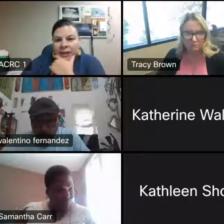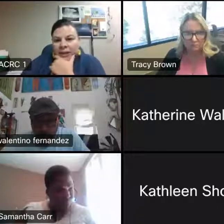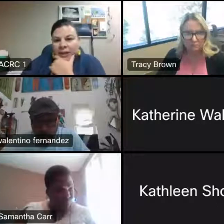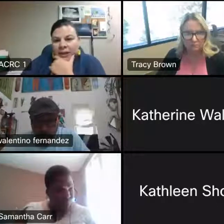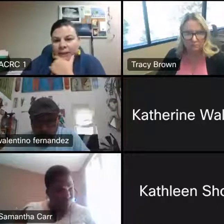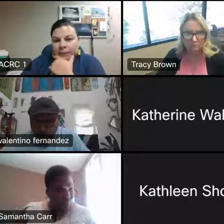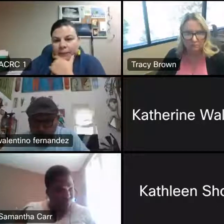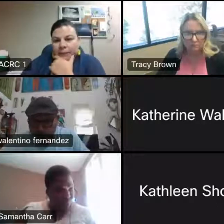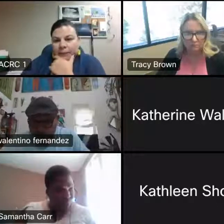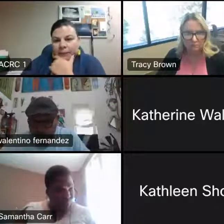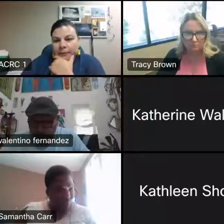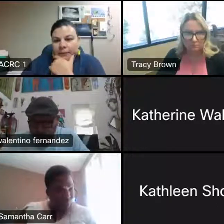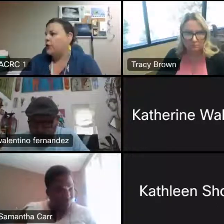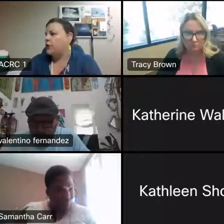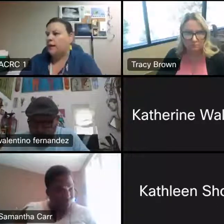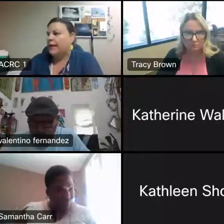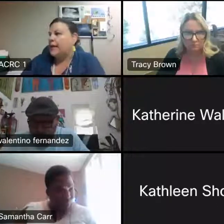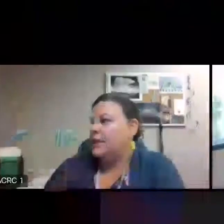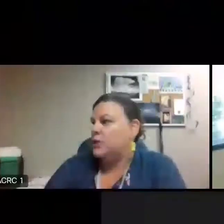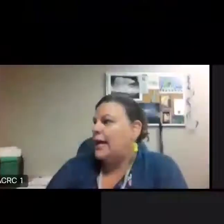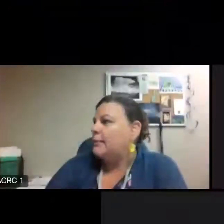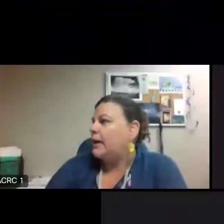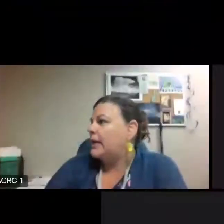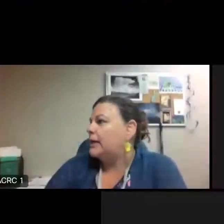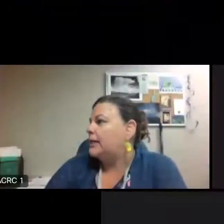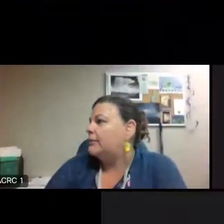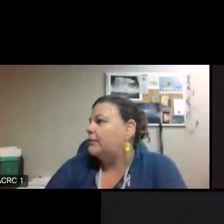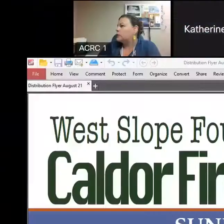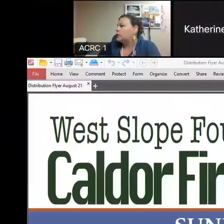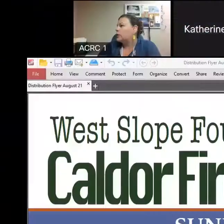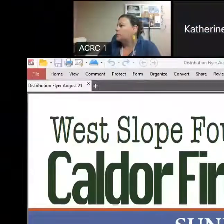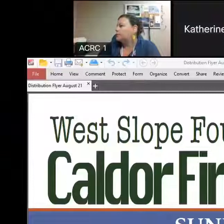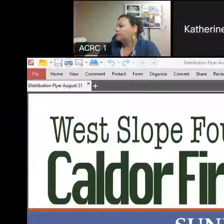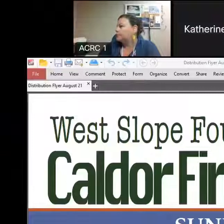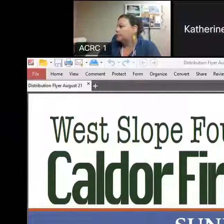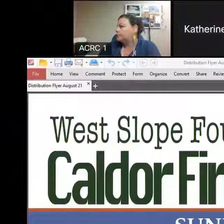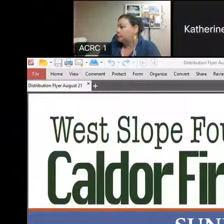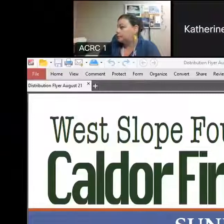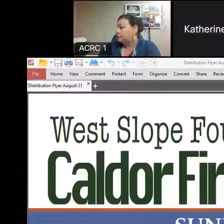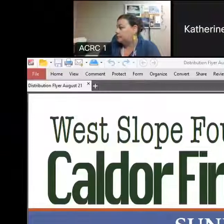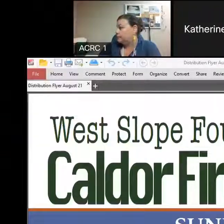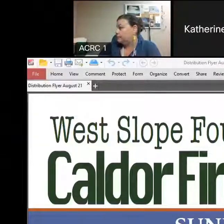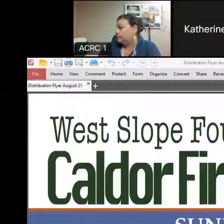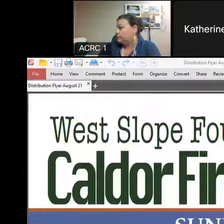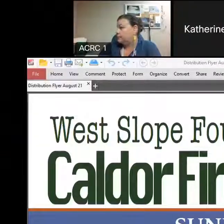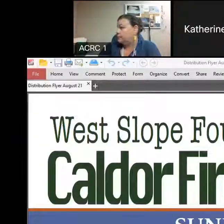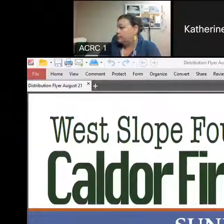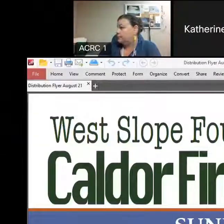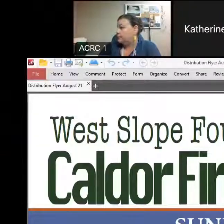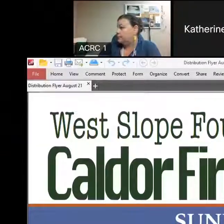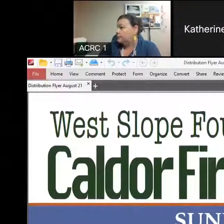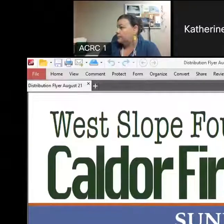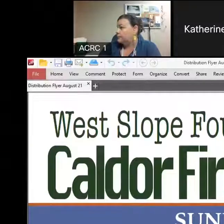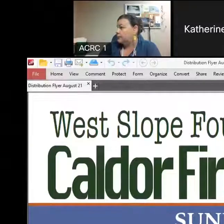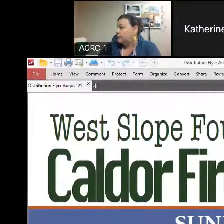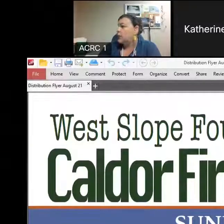And then if you don't mind kind of chatting about it and letting folks know. Yeah, it's not